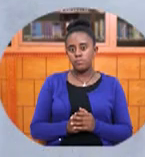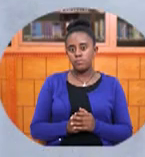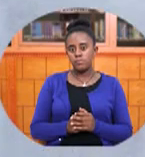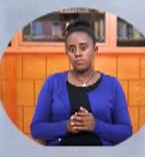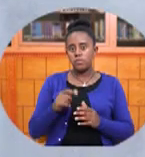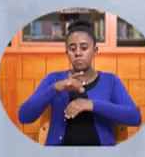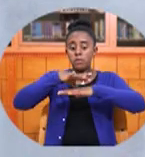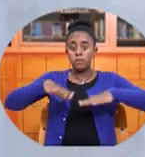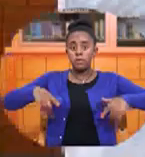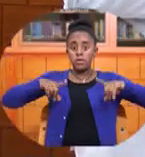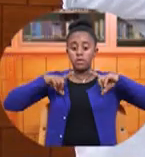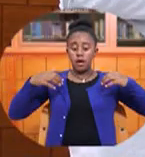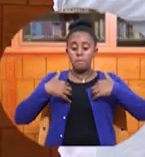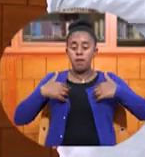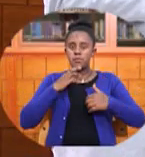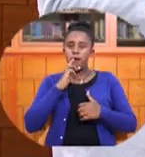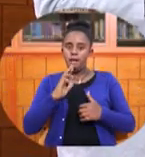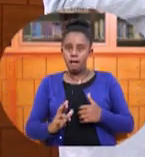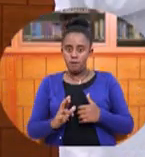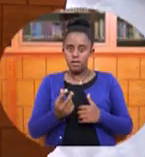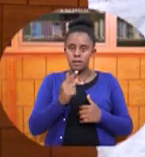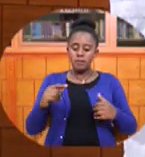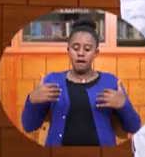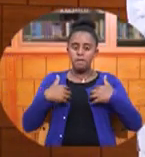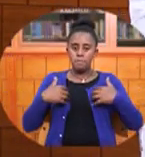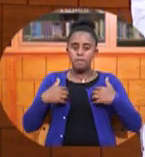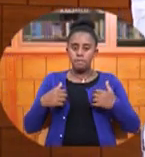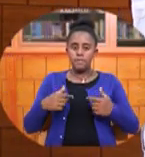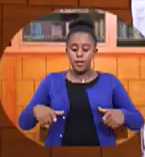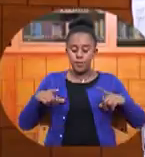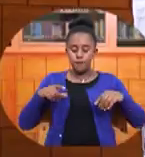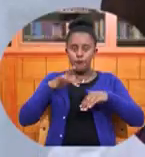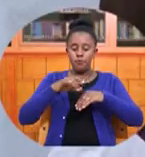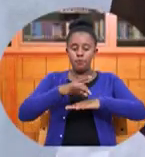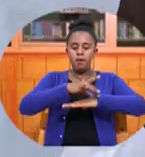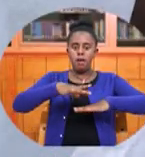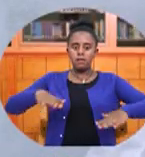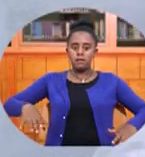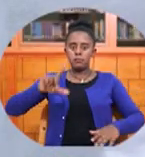Terrestrial animals are the animals live on land.